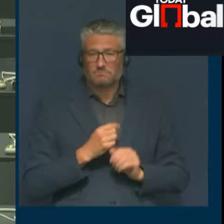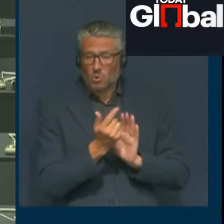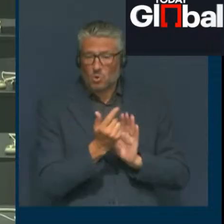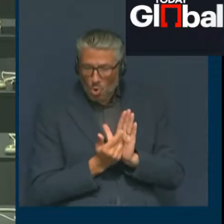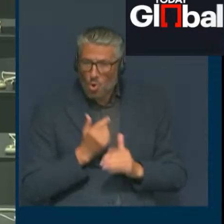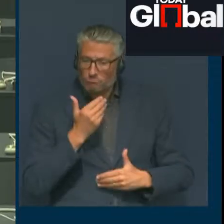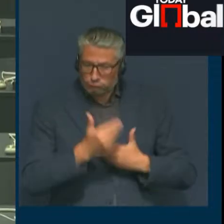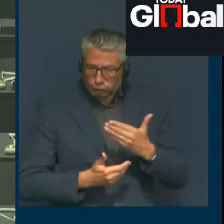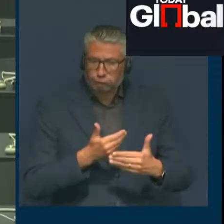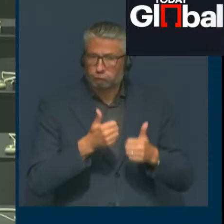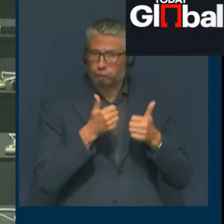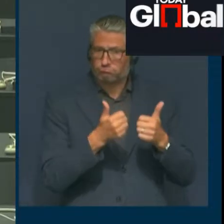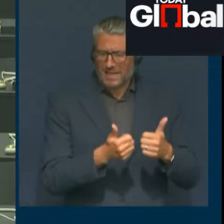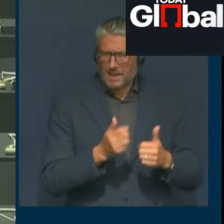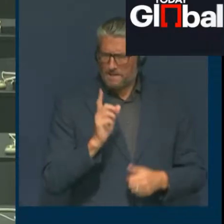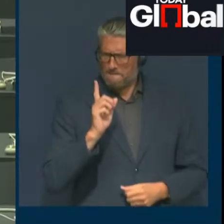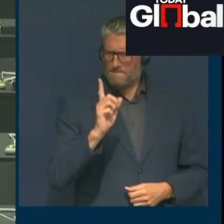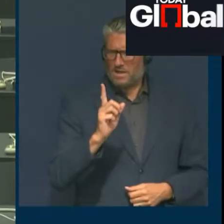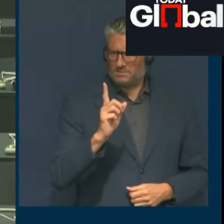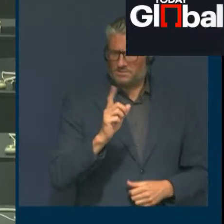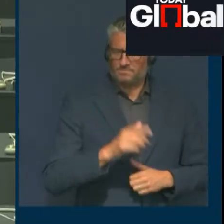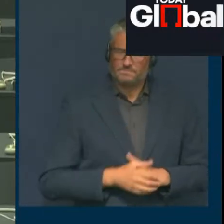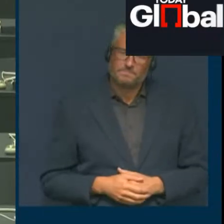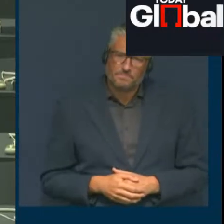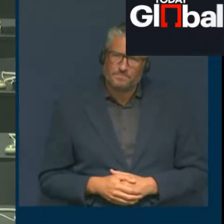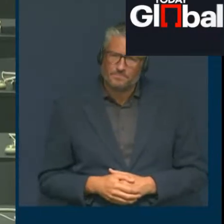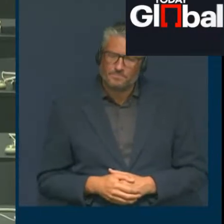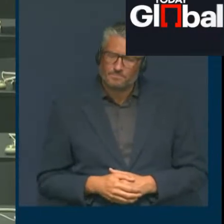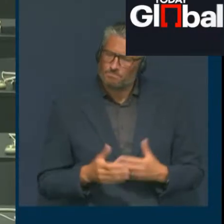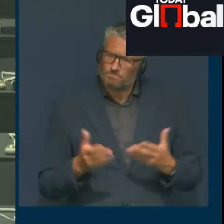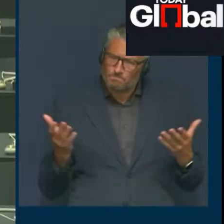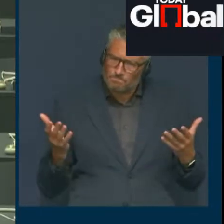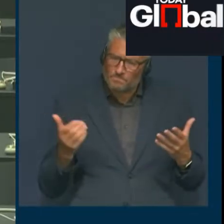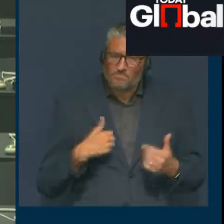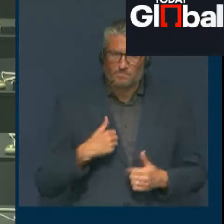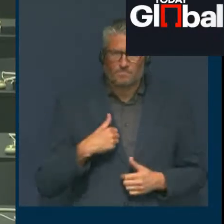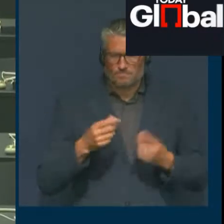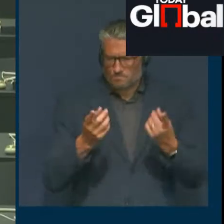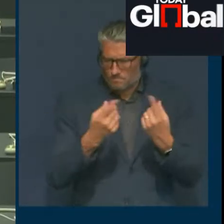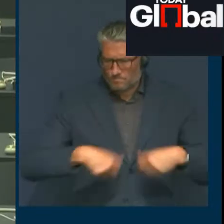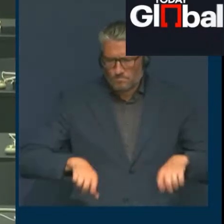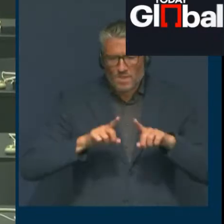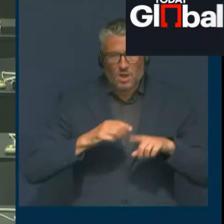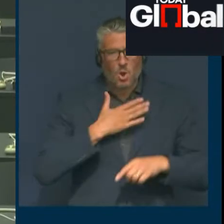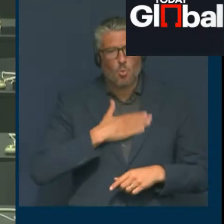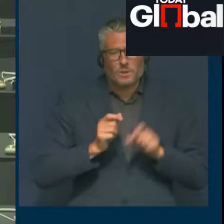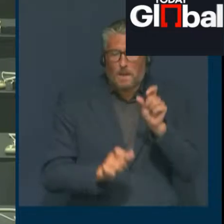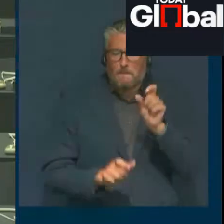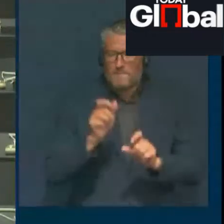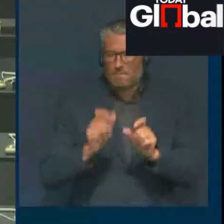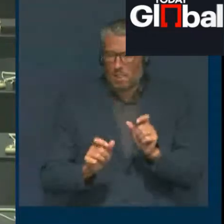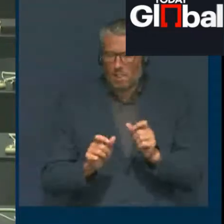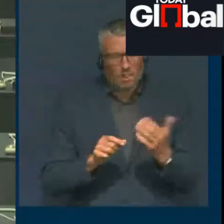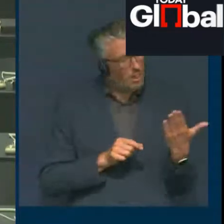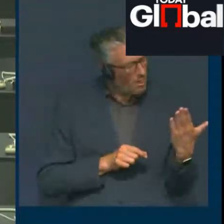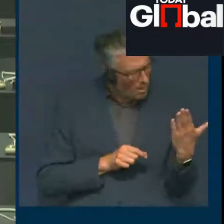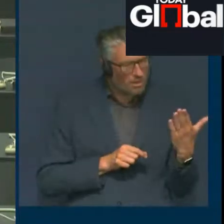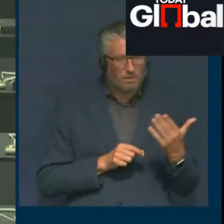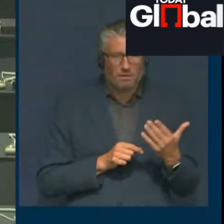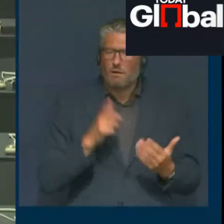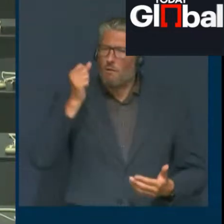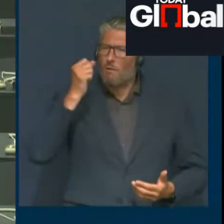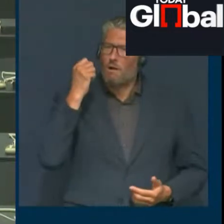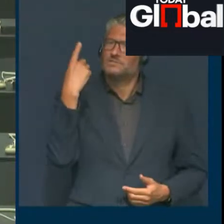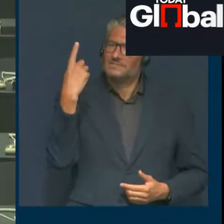However, there is a need to improve the respect of those norms and legislation. We would need to have